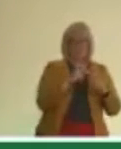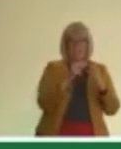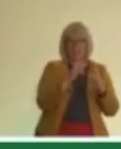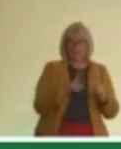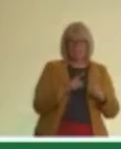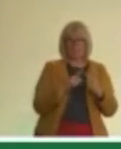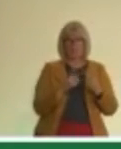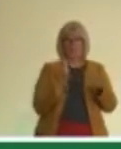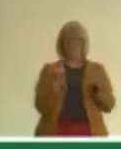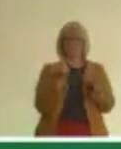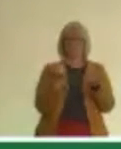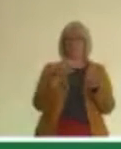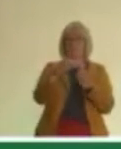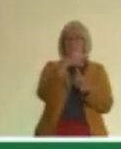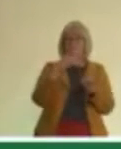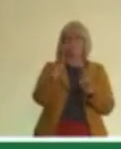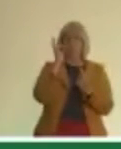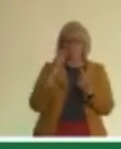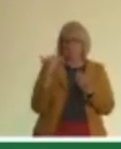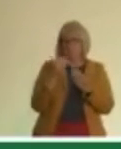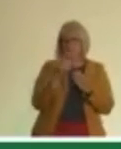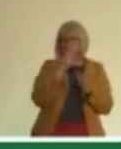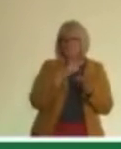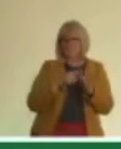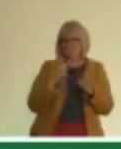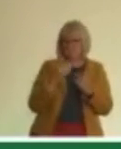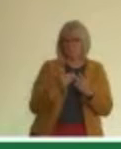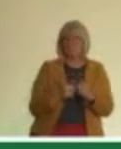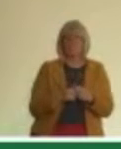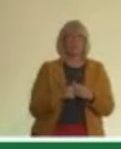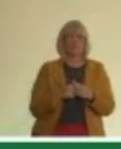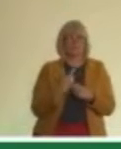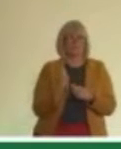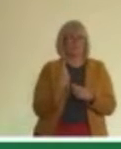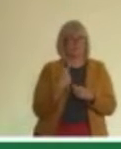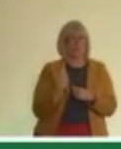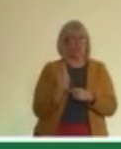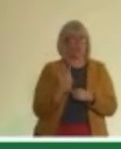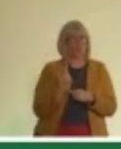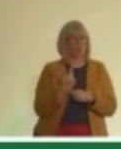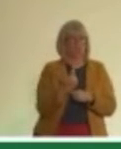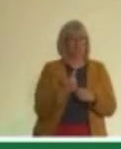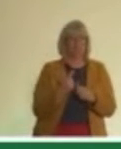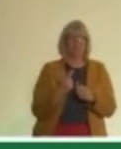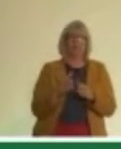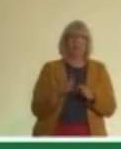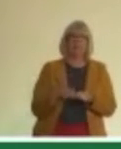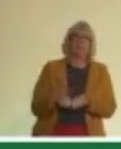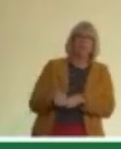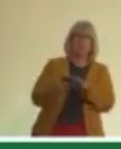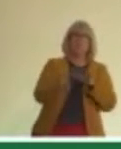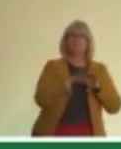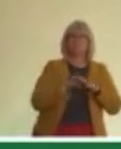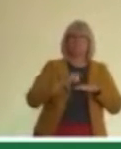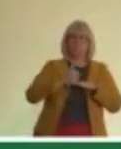years, and recently, I've been on a long journey with London Mayor Sadiq Khan around the universal basic income pilot. Now,